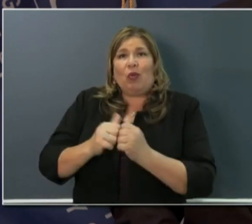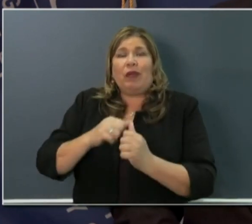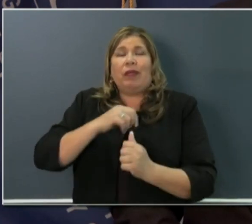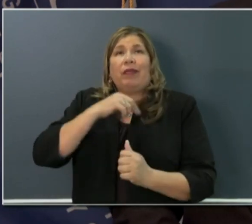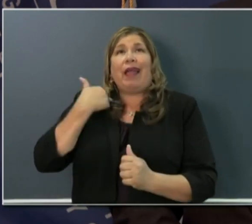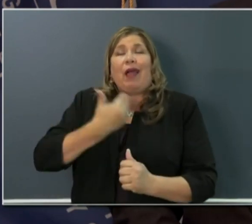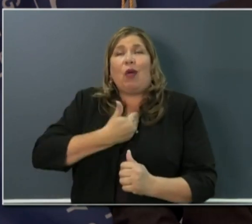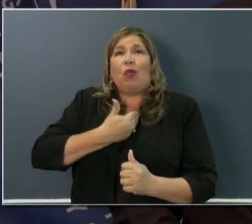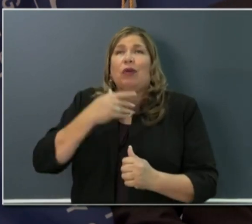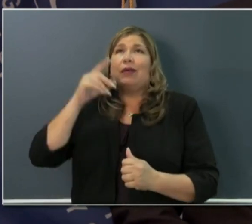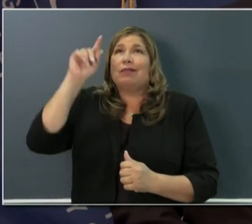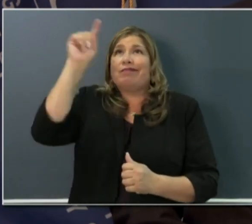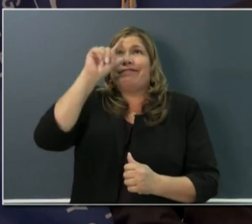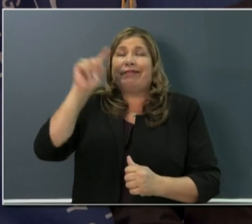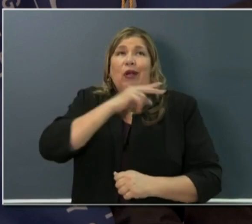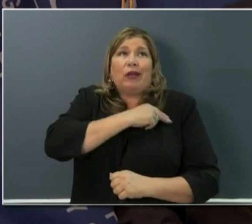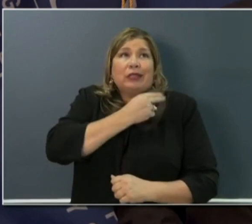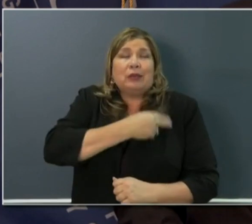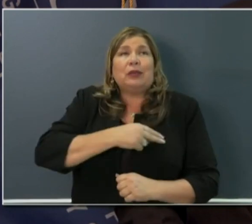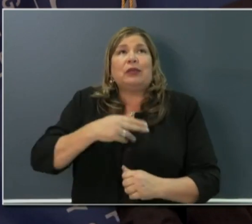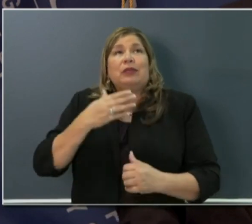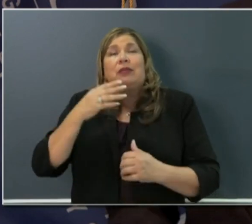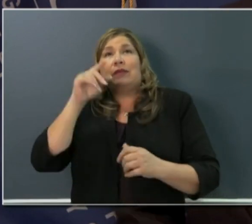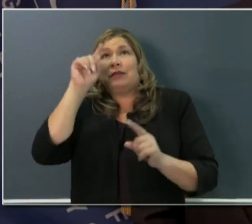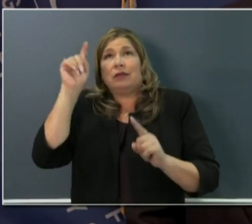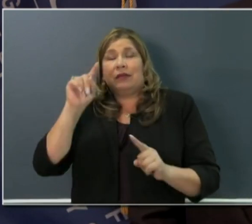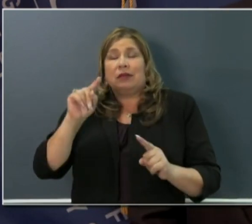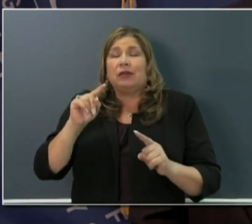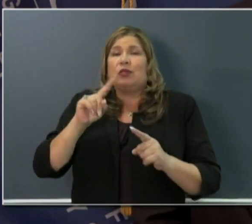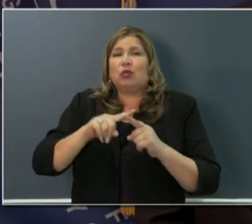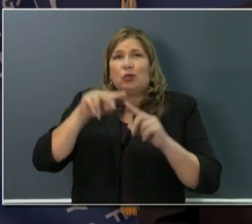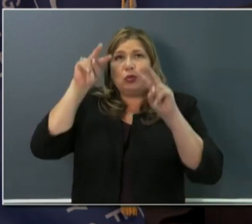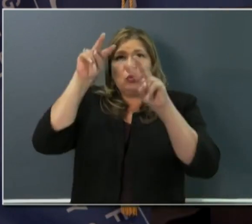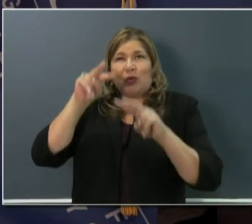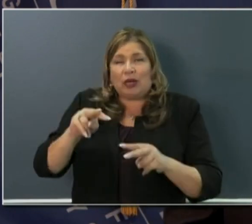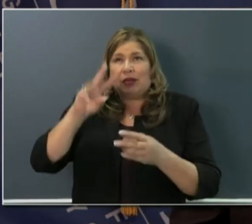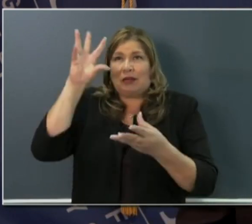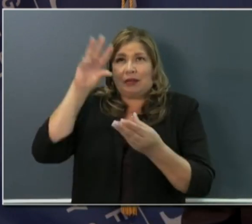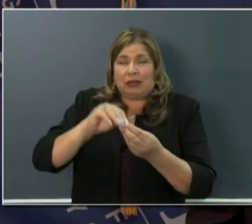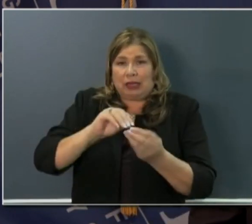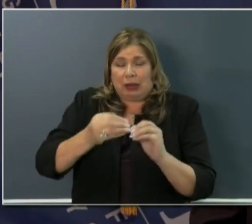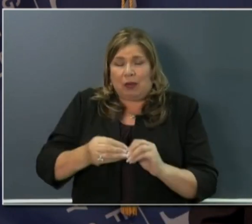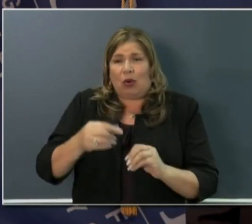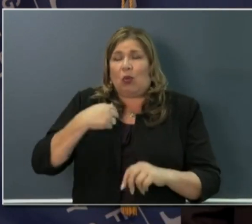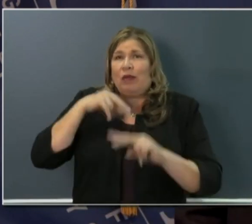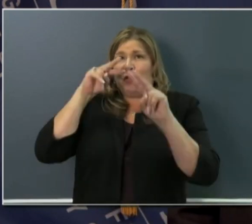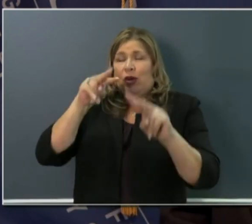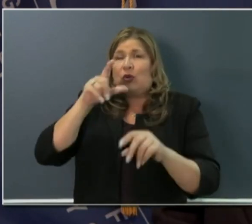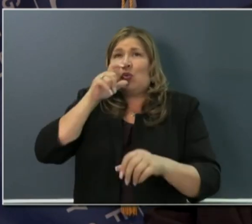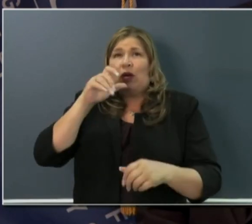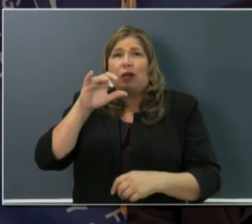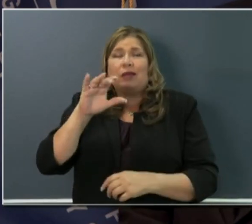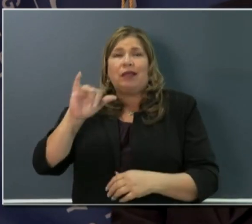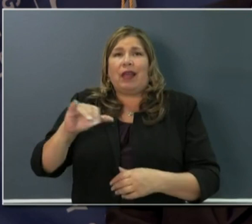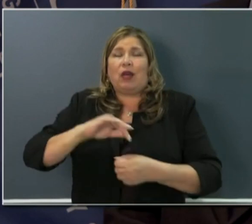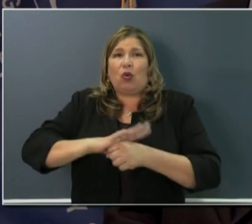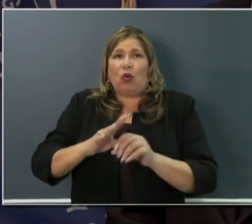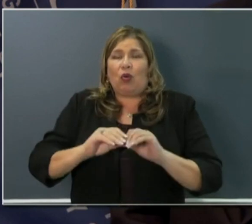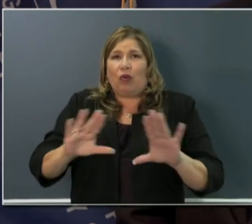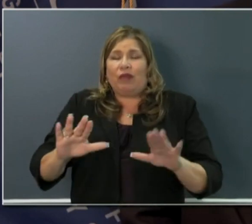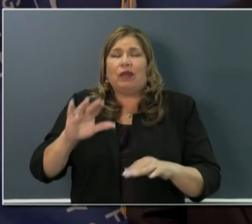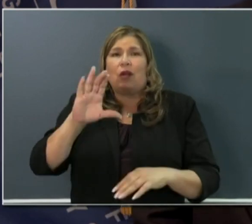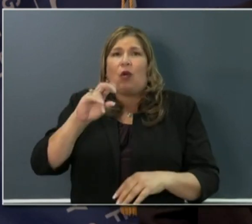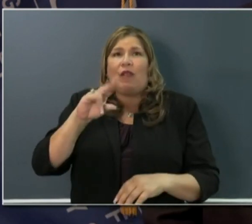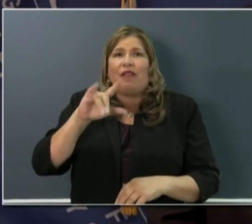We know we're tracking some of the hospitalizations for COVID-19 patients and those in the ICUs. We want to give the public a